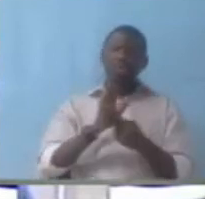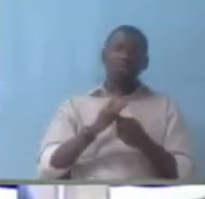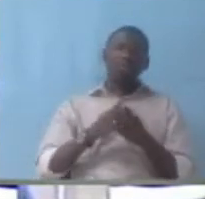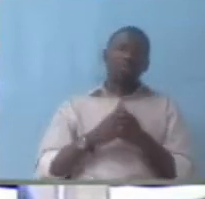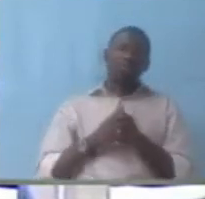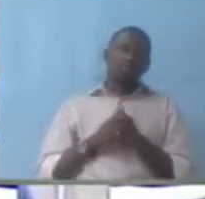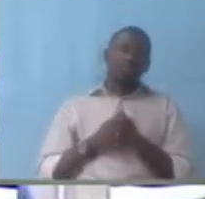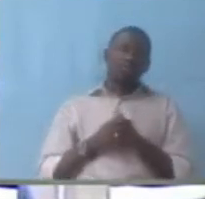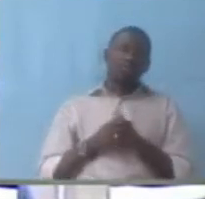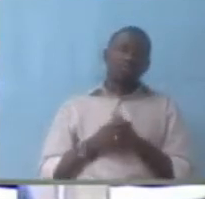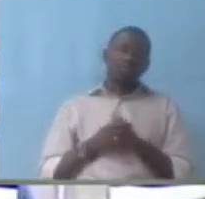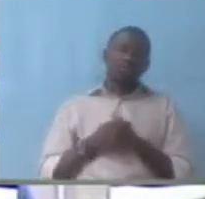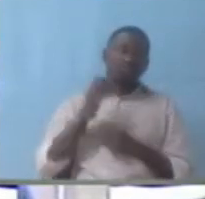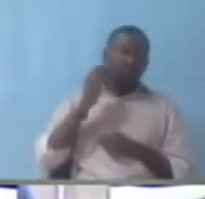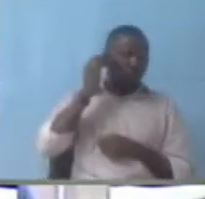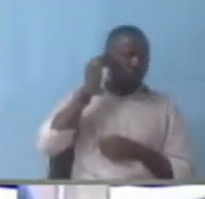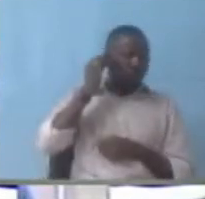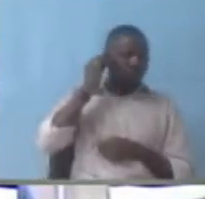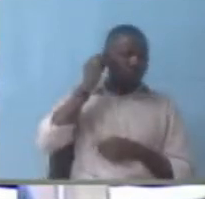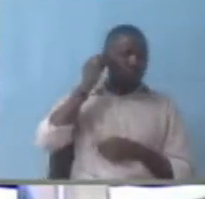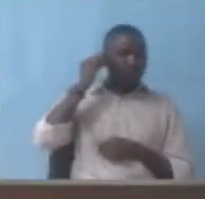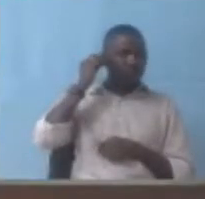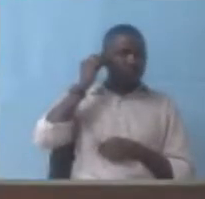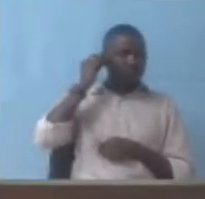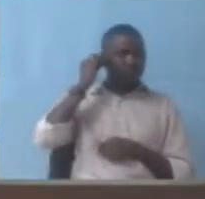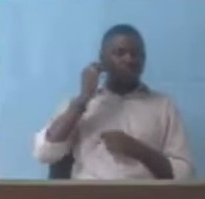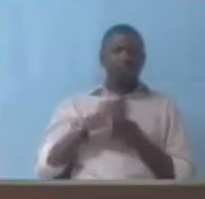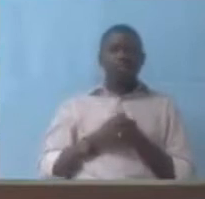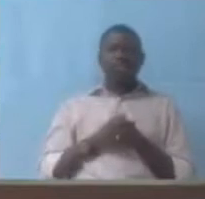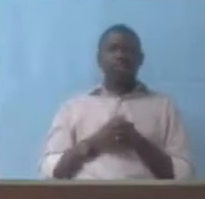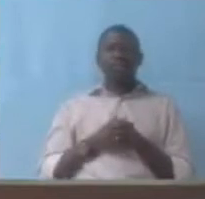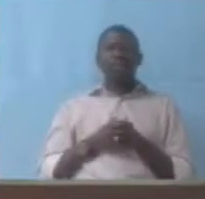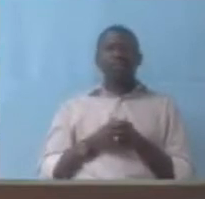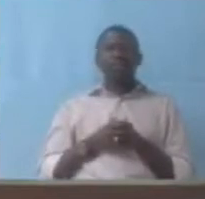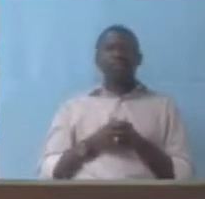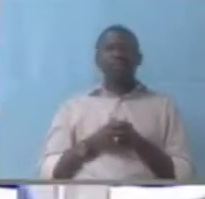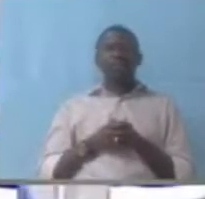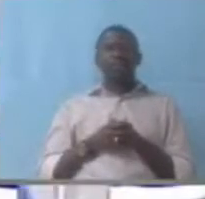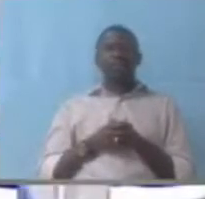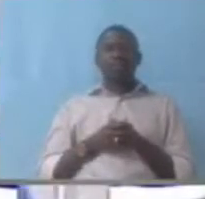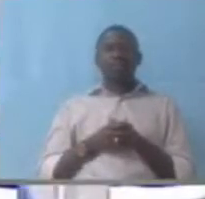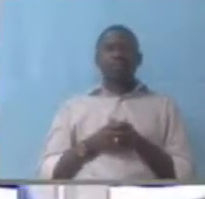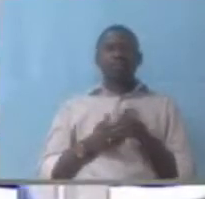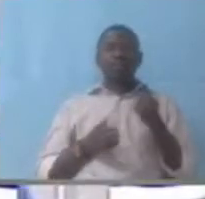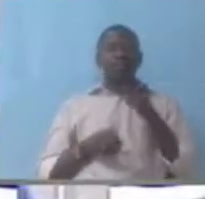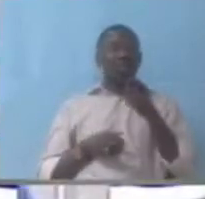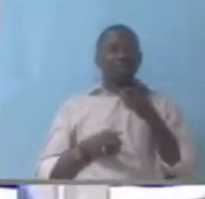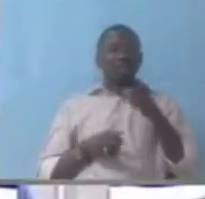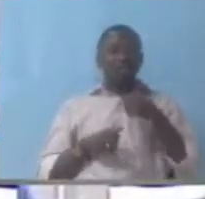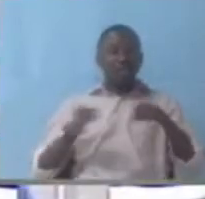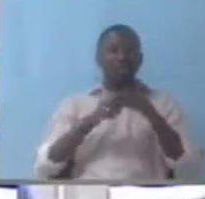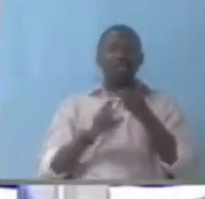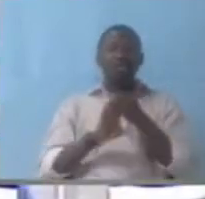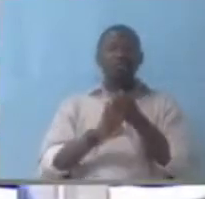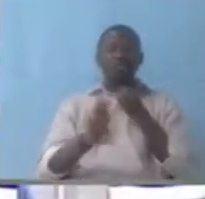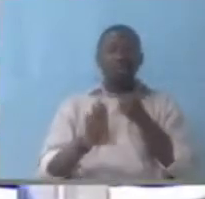fanga tra kiti bunda be lori mi ya lonko wala nyanta ka tankandiro ka hanama dungo la nyanto la but also because the decree